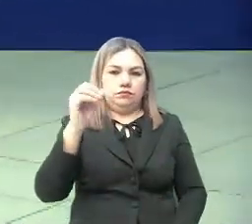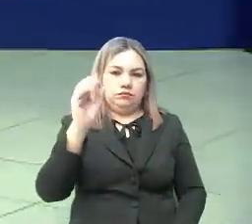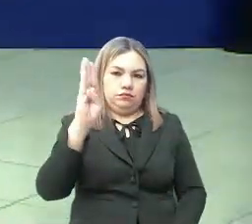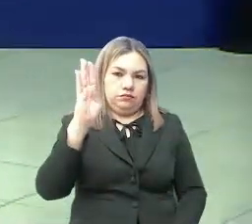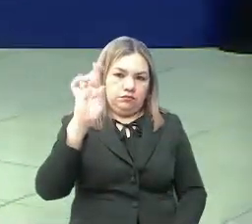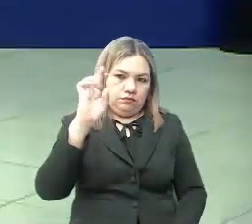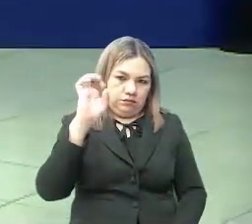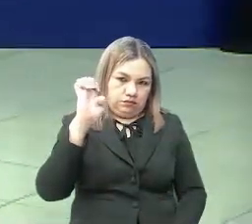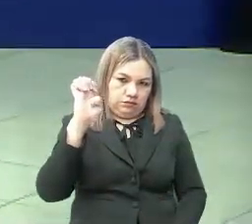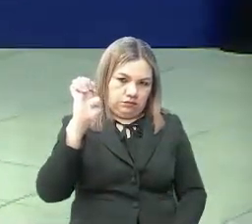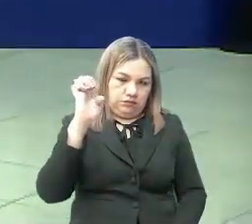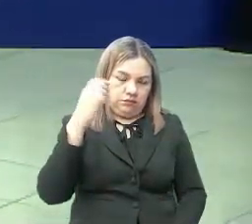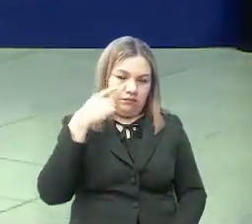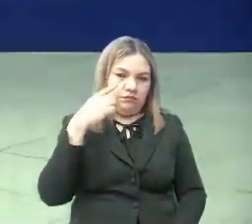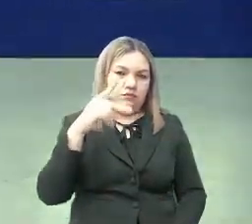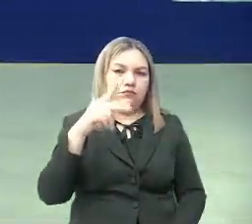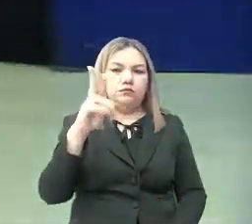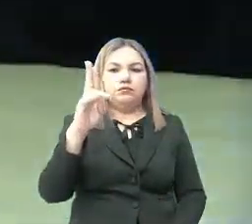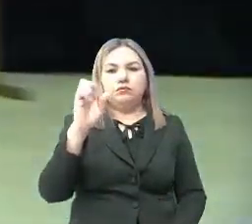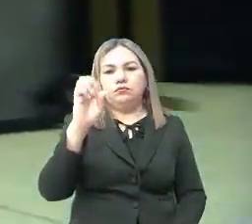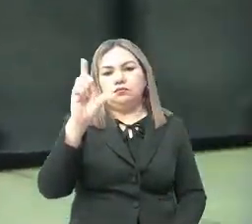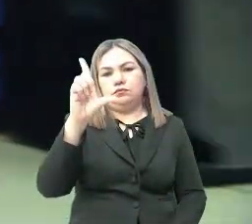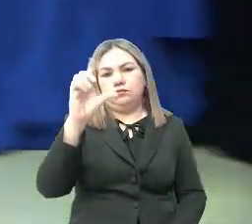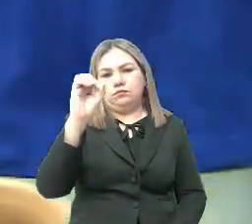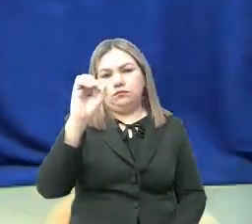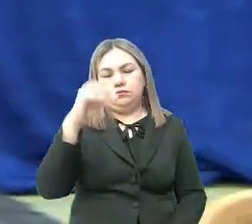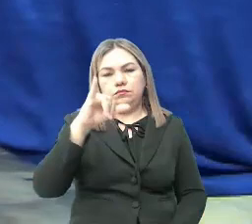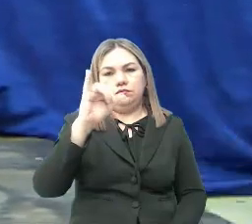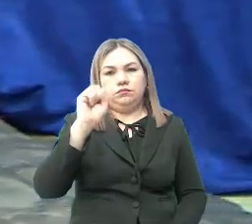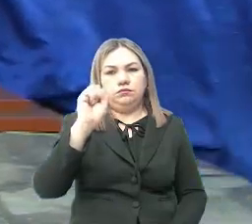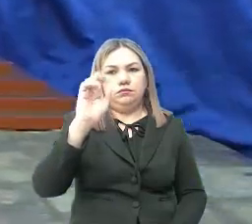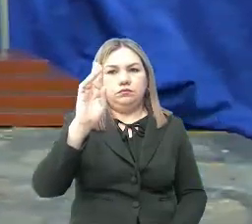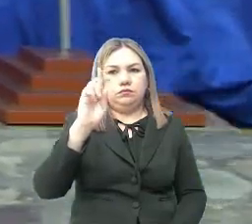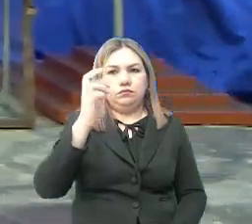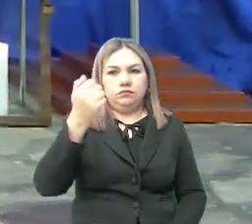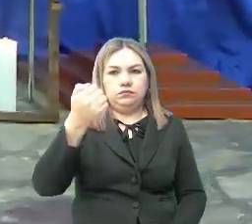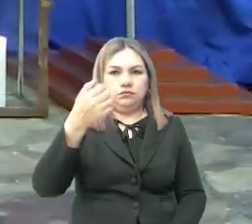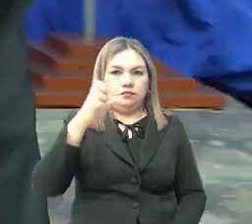that Eglon was in his room